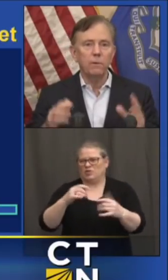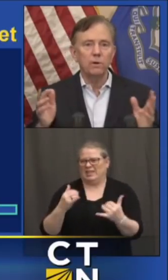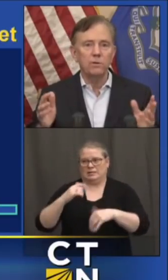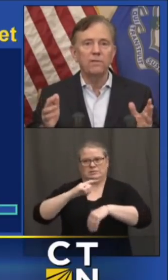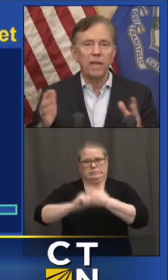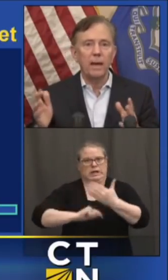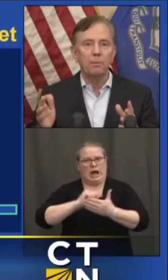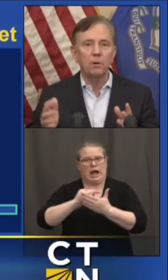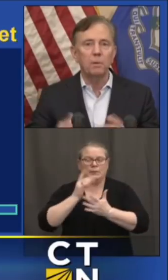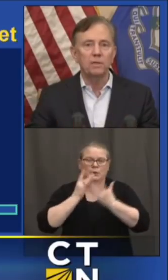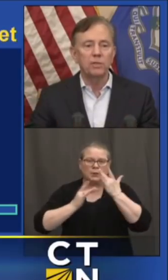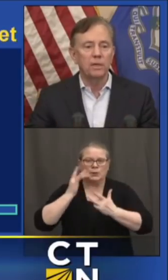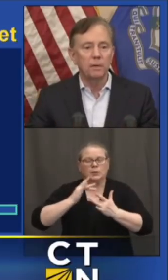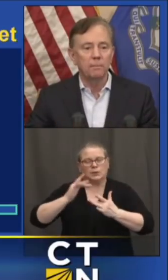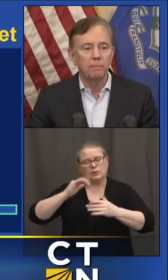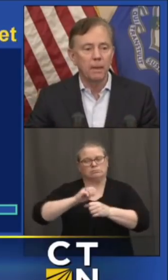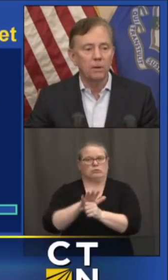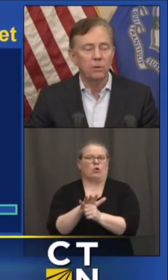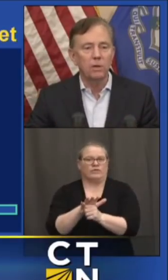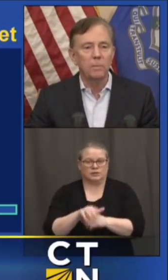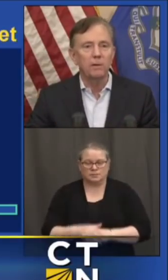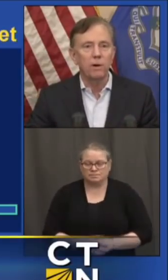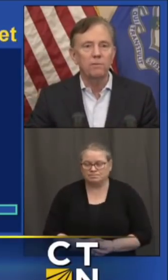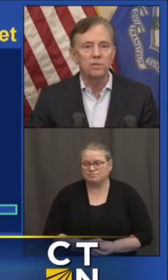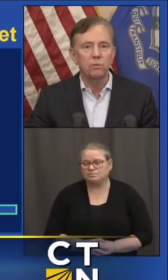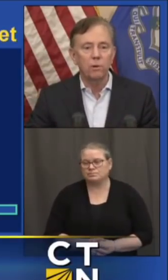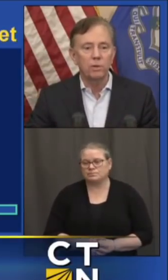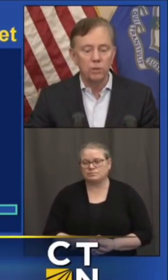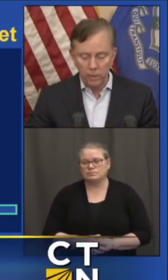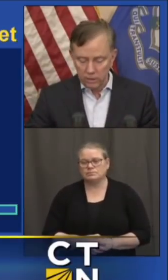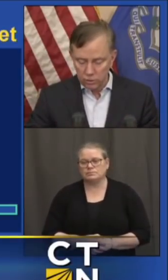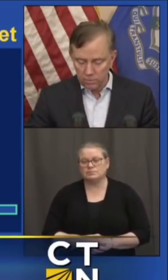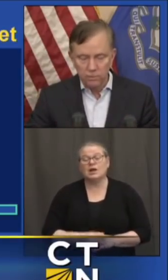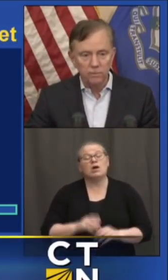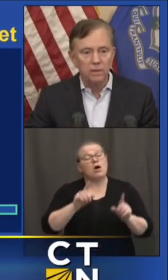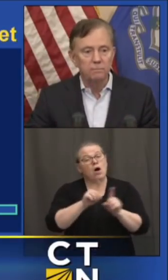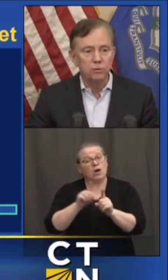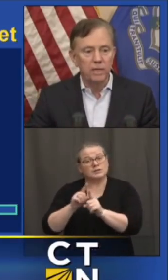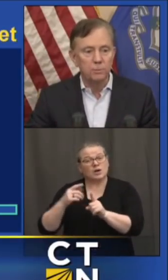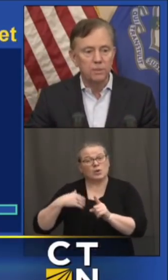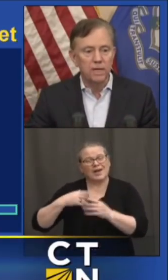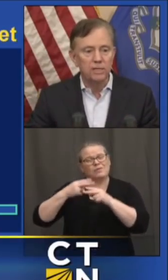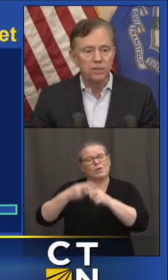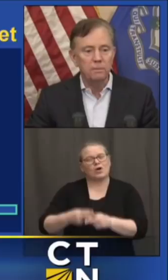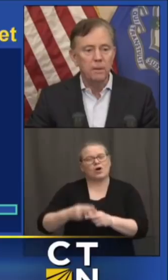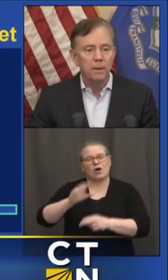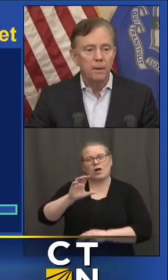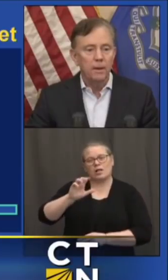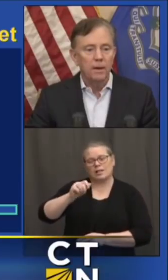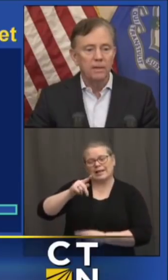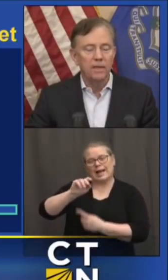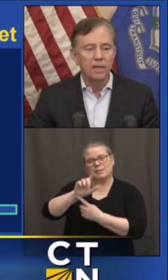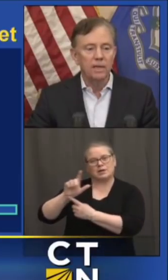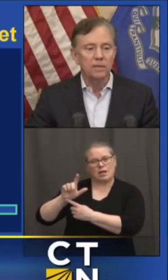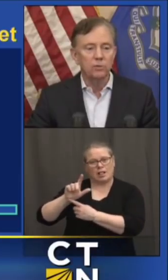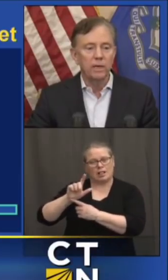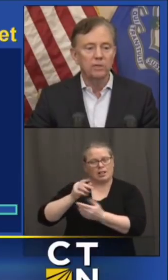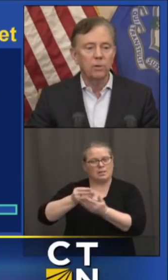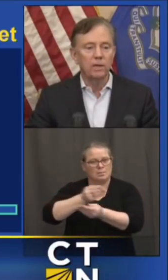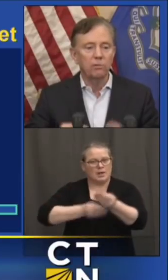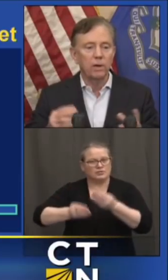Quickly, we also have a capital budget. I earlier made reference to what we're doing in terms of transportation. I think